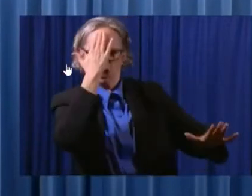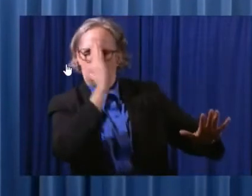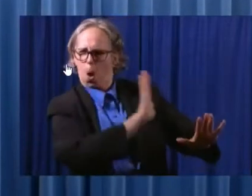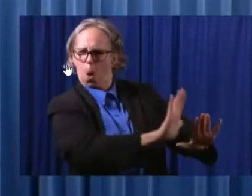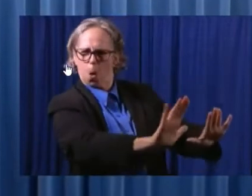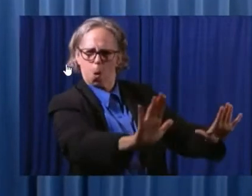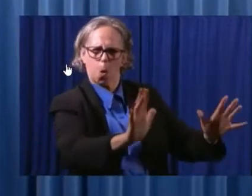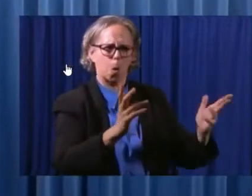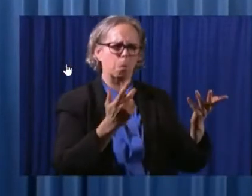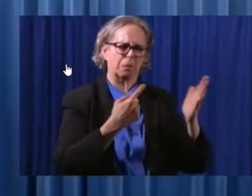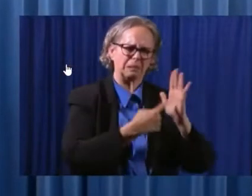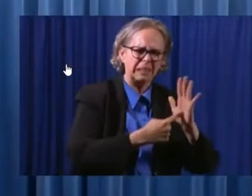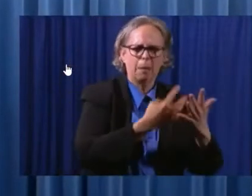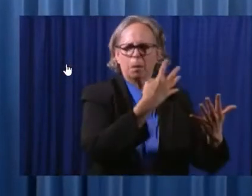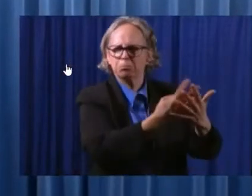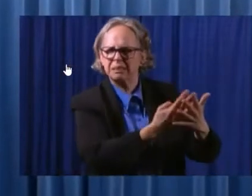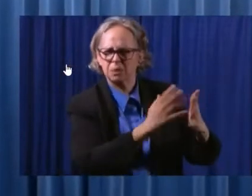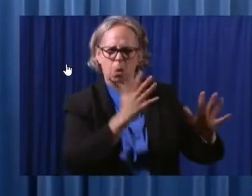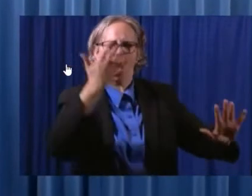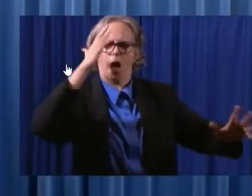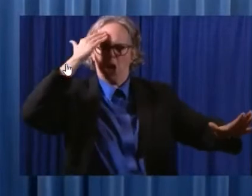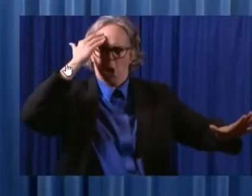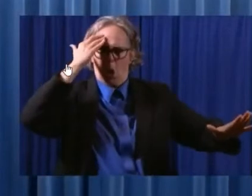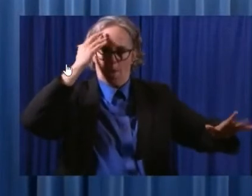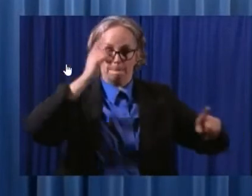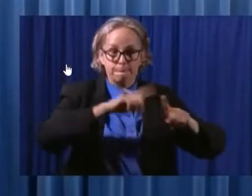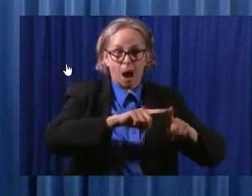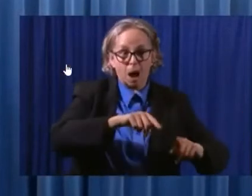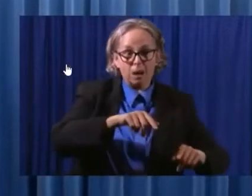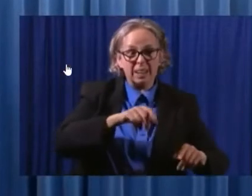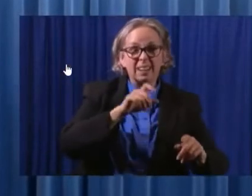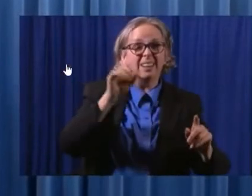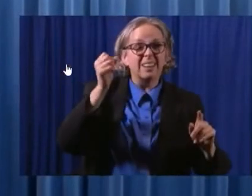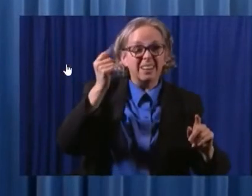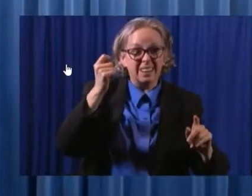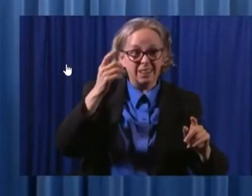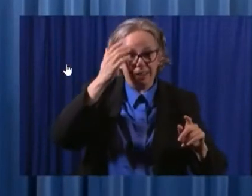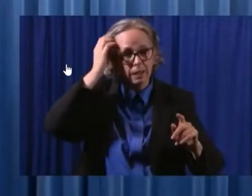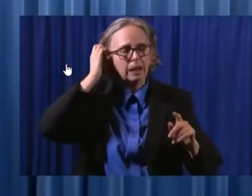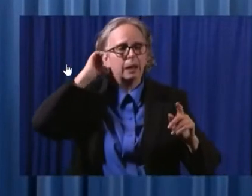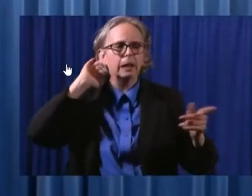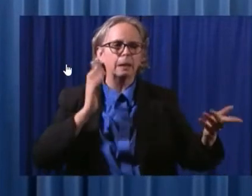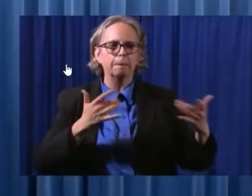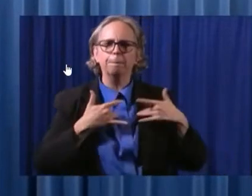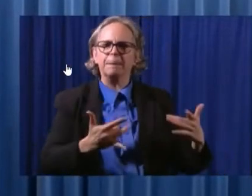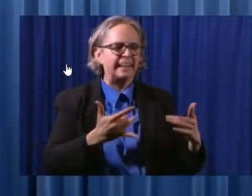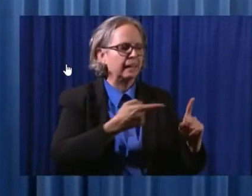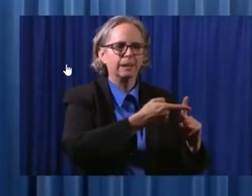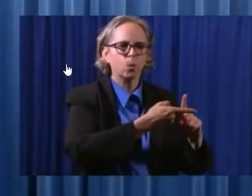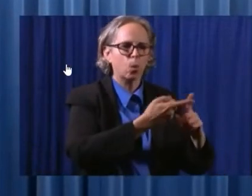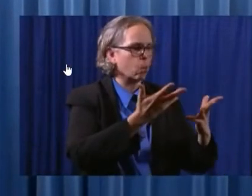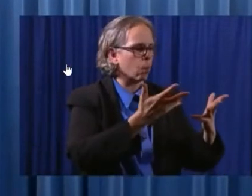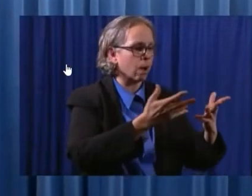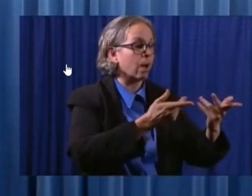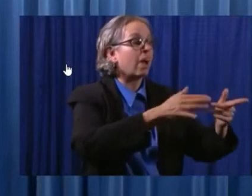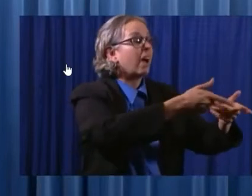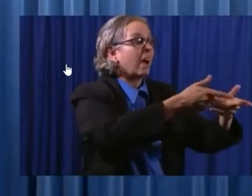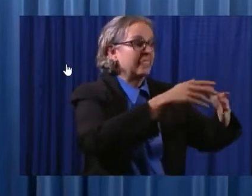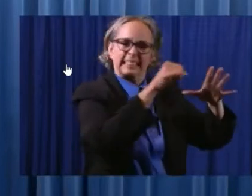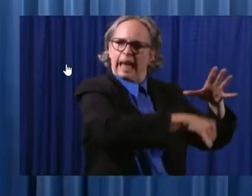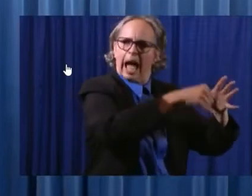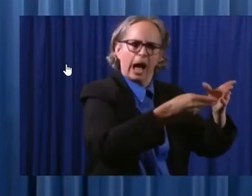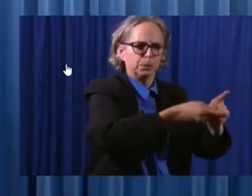is high. But those in these facilities generally are less likely to transmit the virus to the general public. That's why we must give more